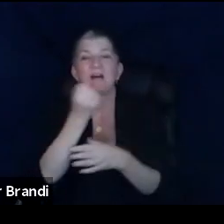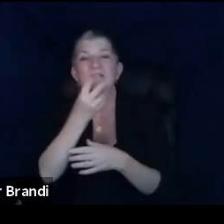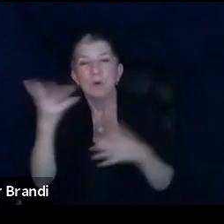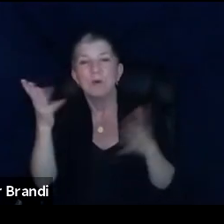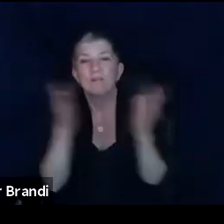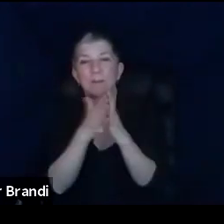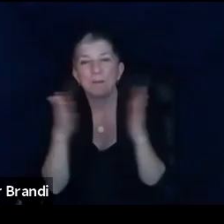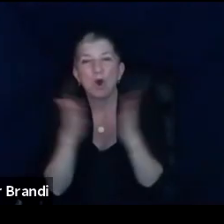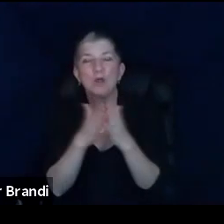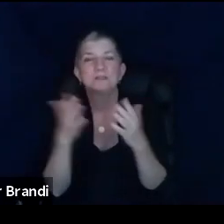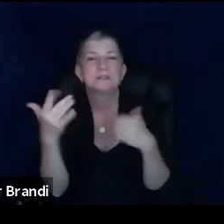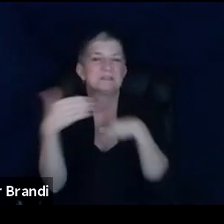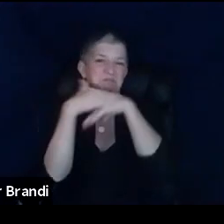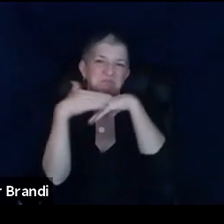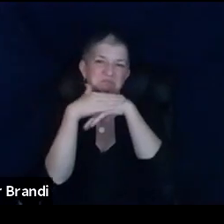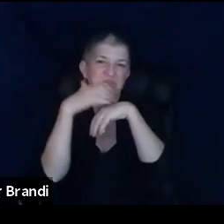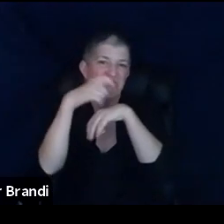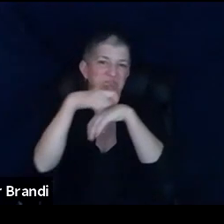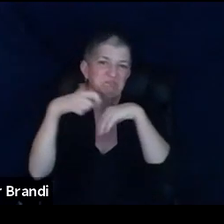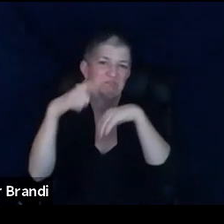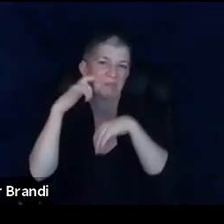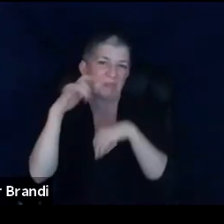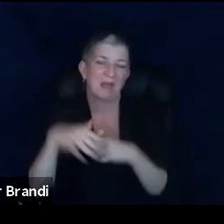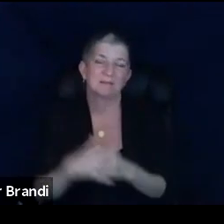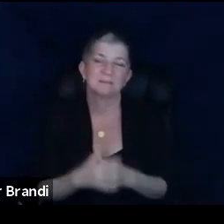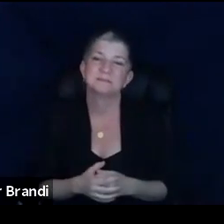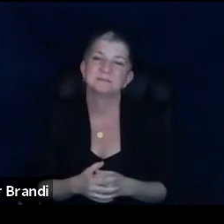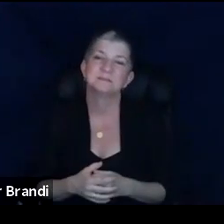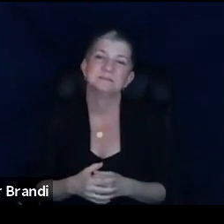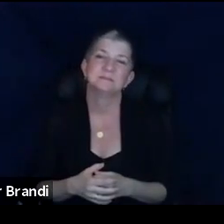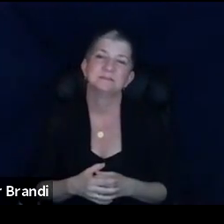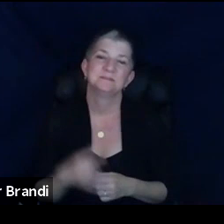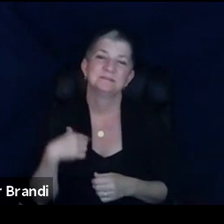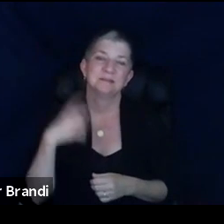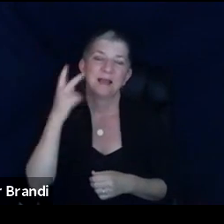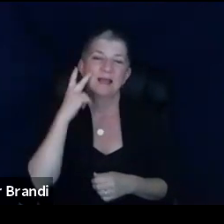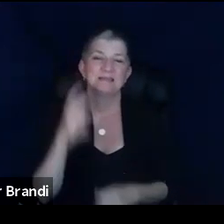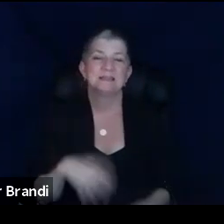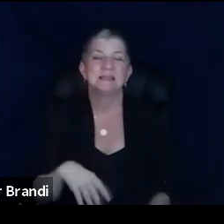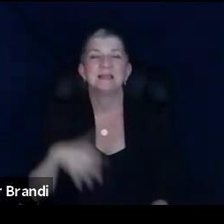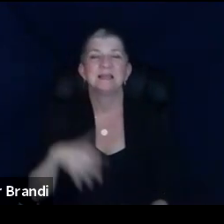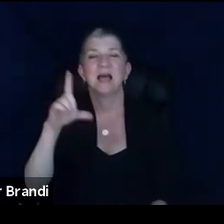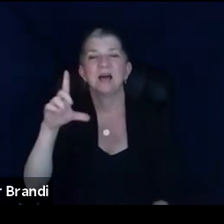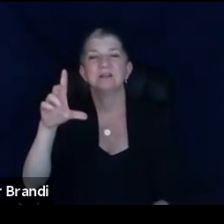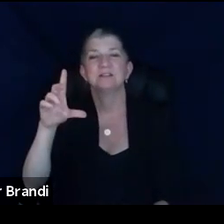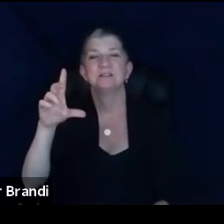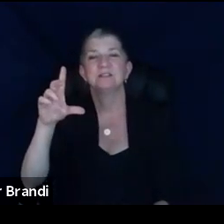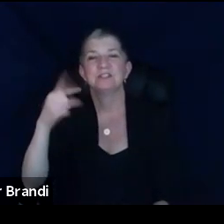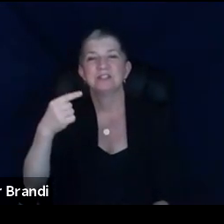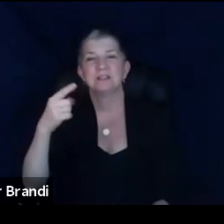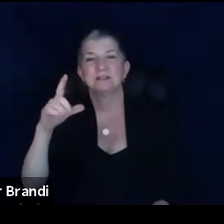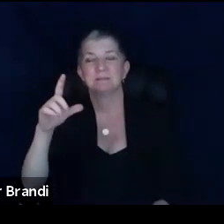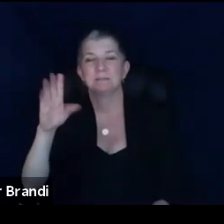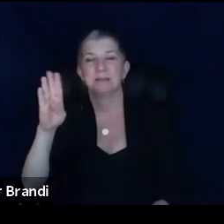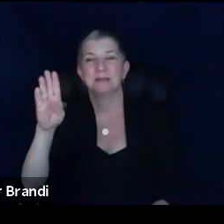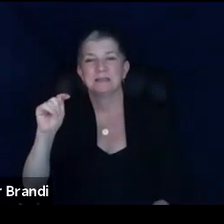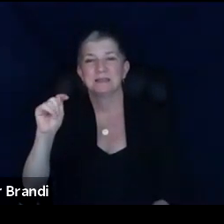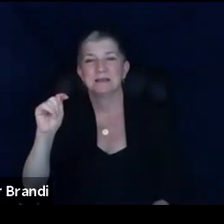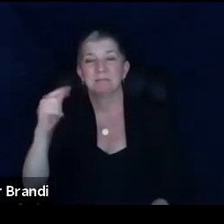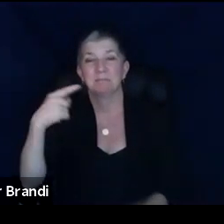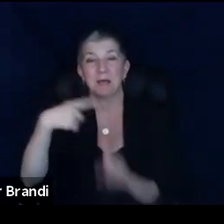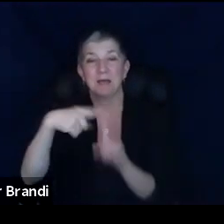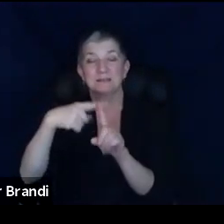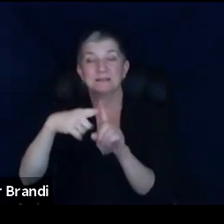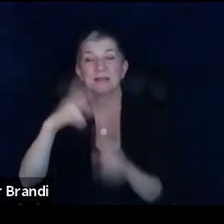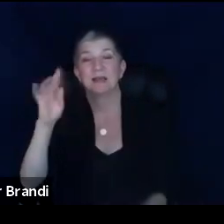iceberg. And I'm seeing here LGBT plus kink play. Oh, yes. Yes, there